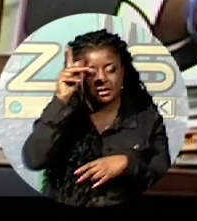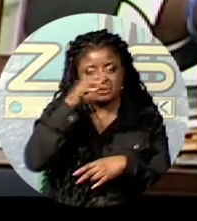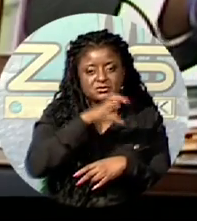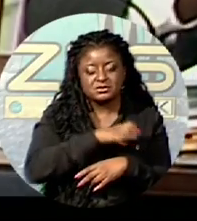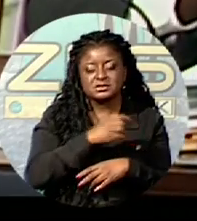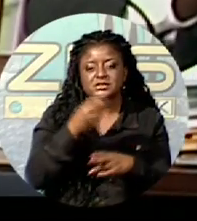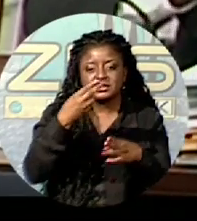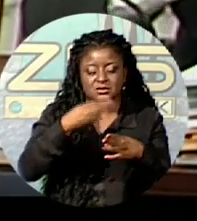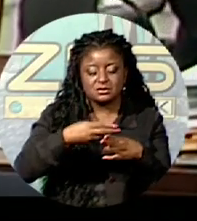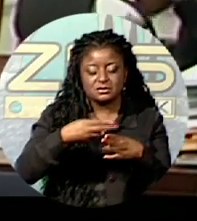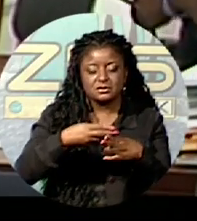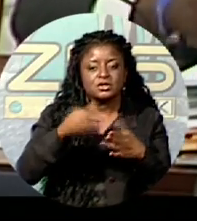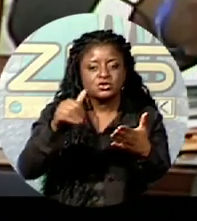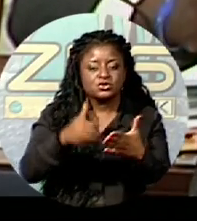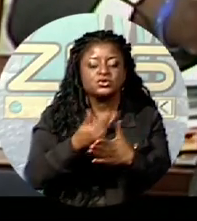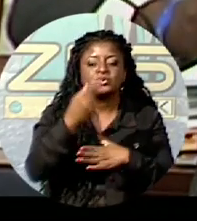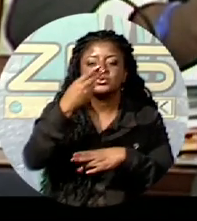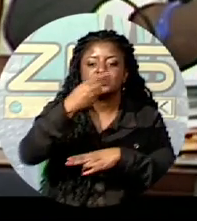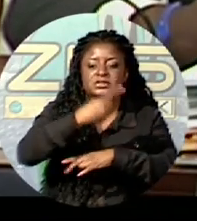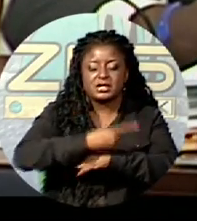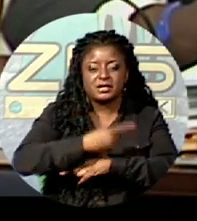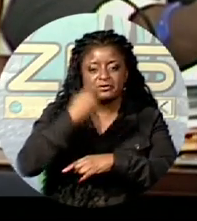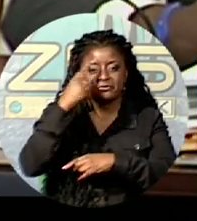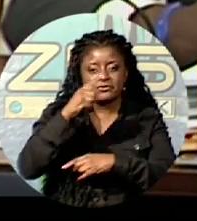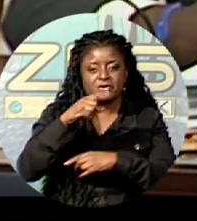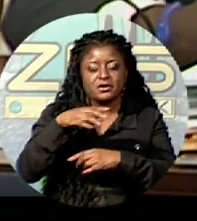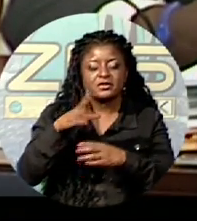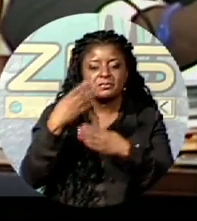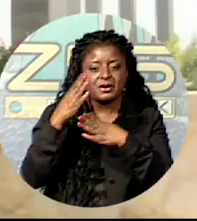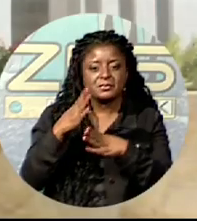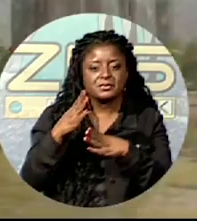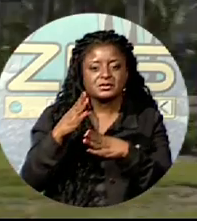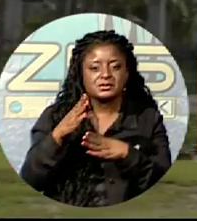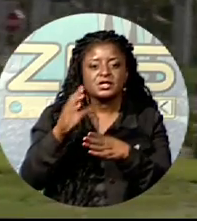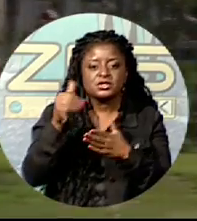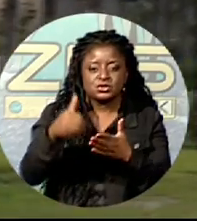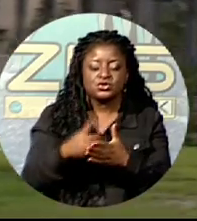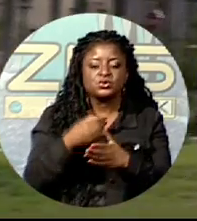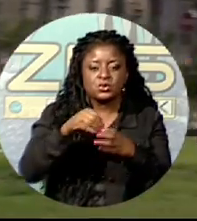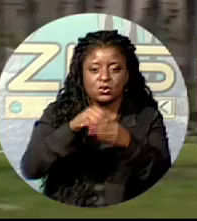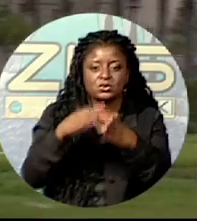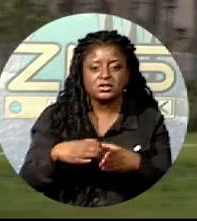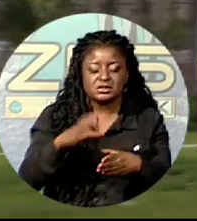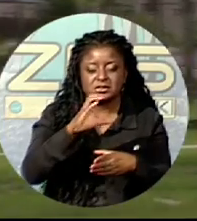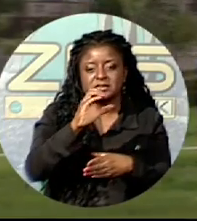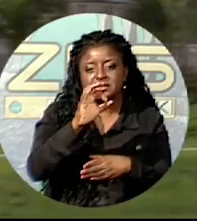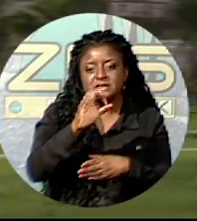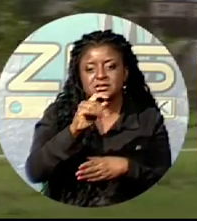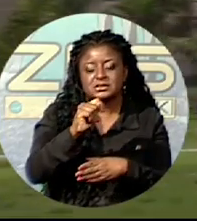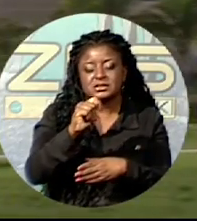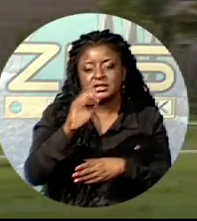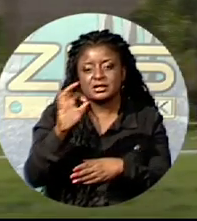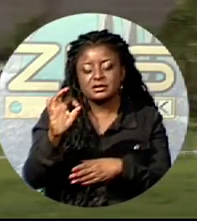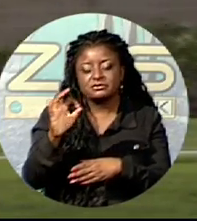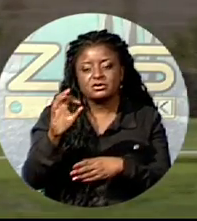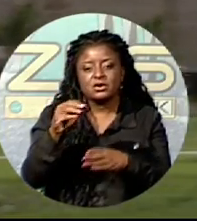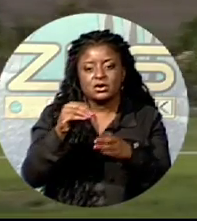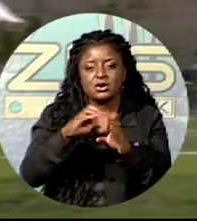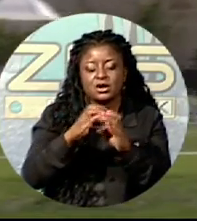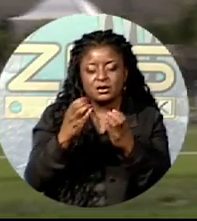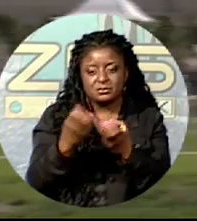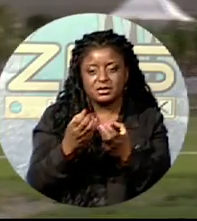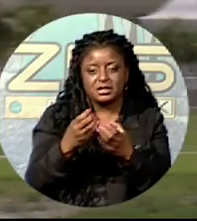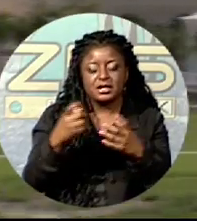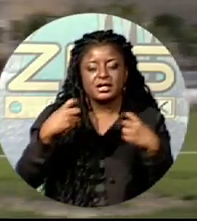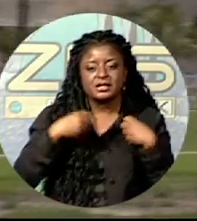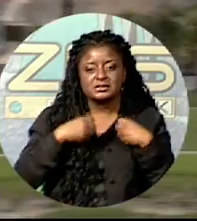the Baha Mar development as its new owner, C.T.F. Holdings Limited, has already begun an extensive marketing plan for the